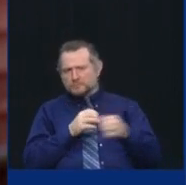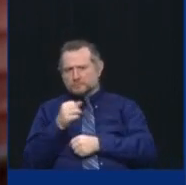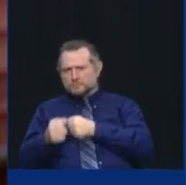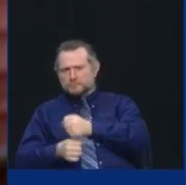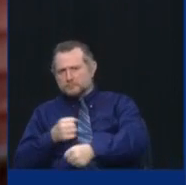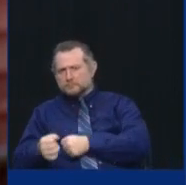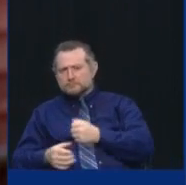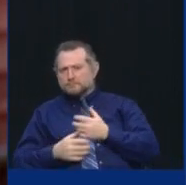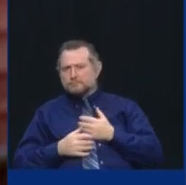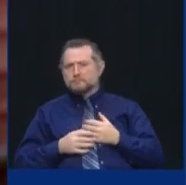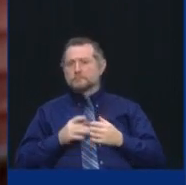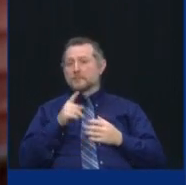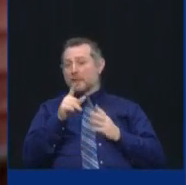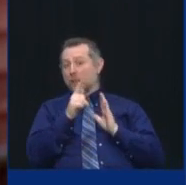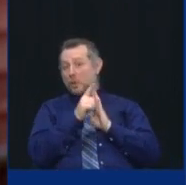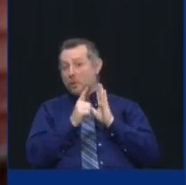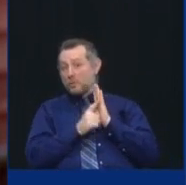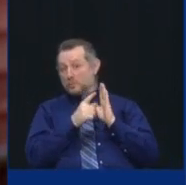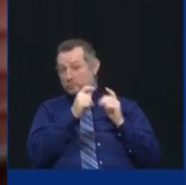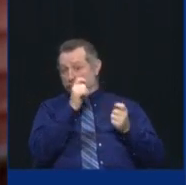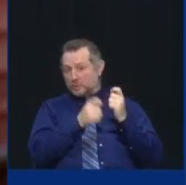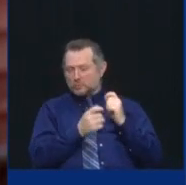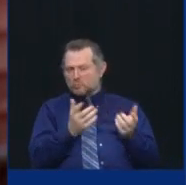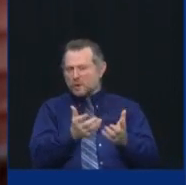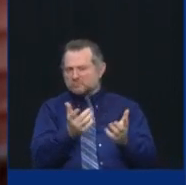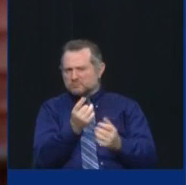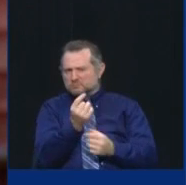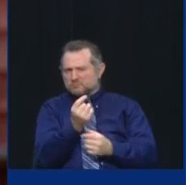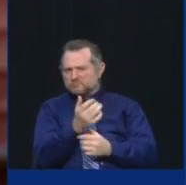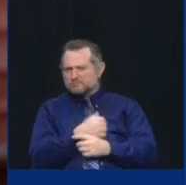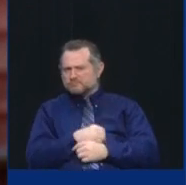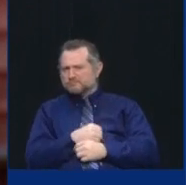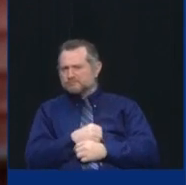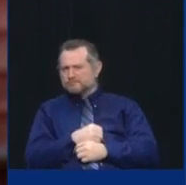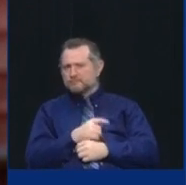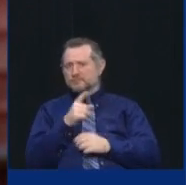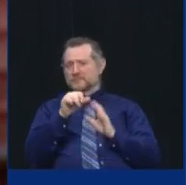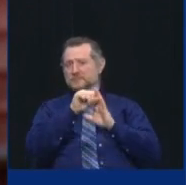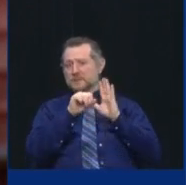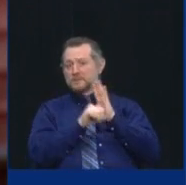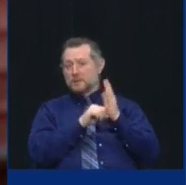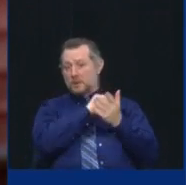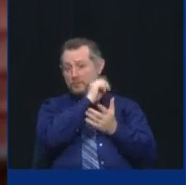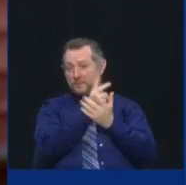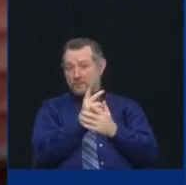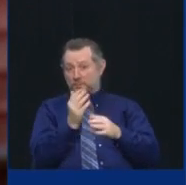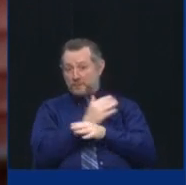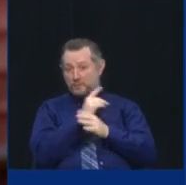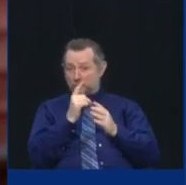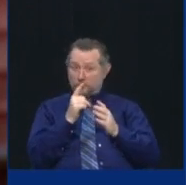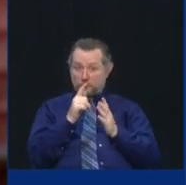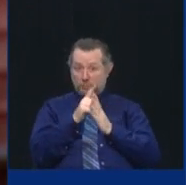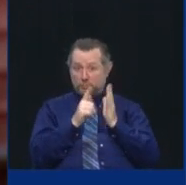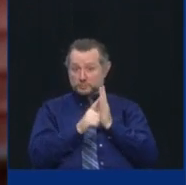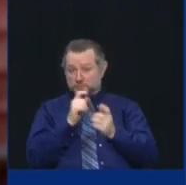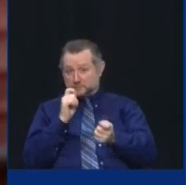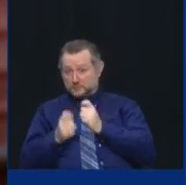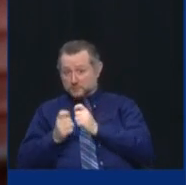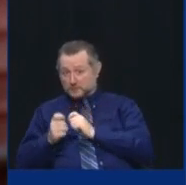What laws do you need? What laws that the state passed need to be modified, if